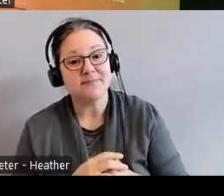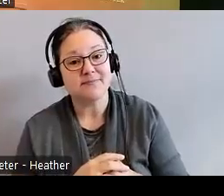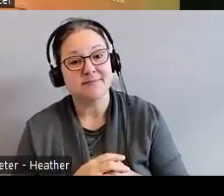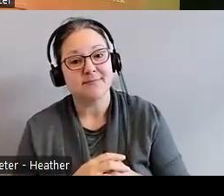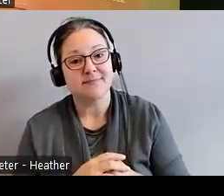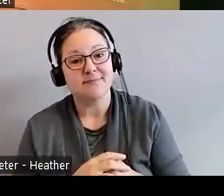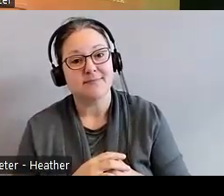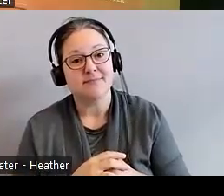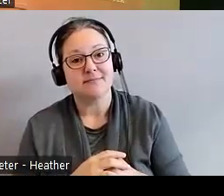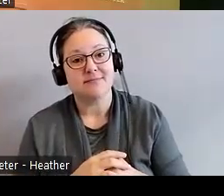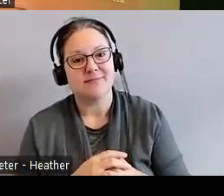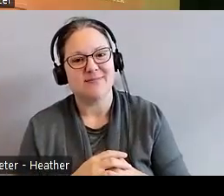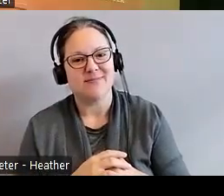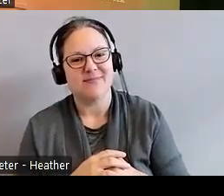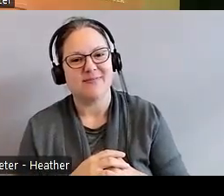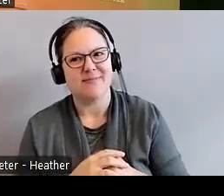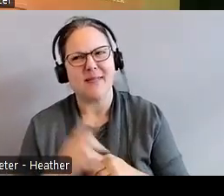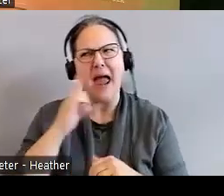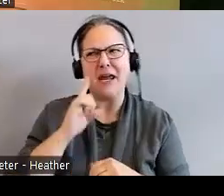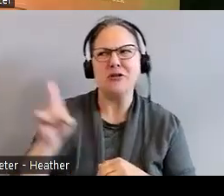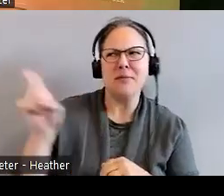I hear a throat clearing from over here.